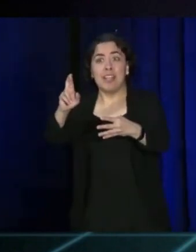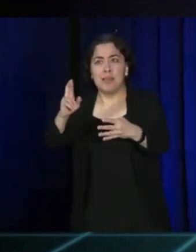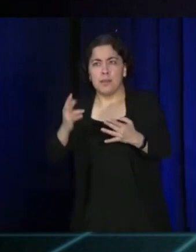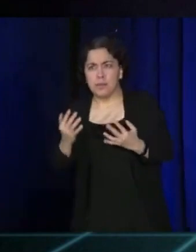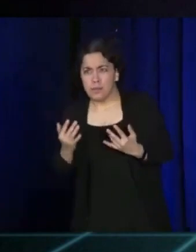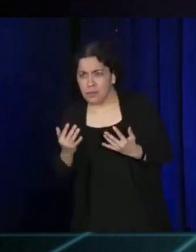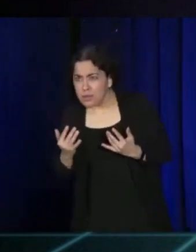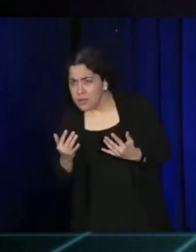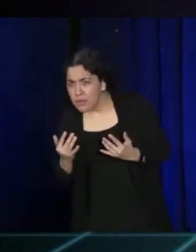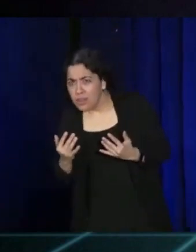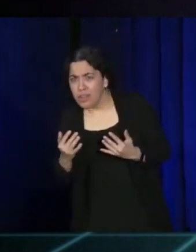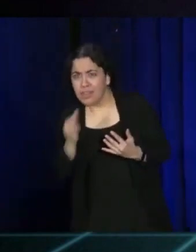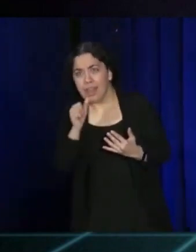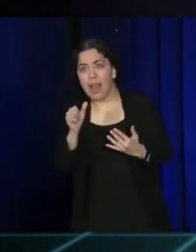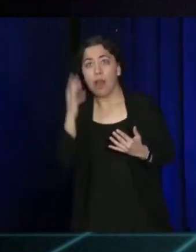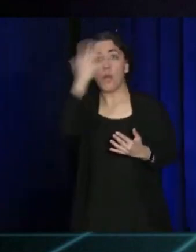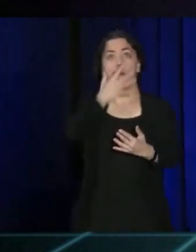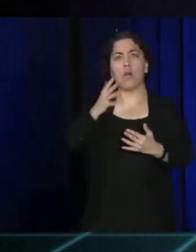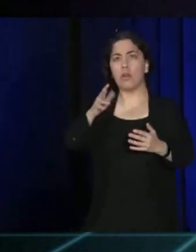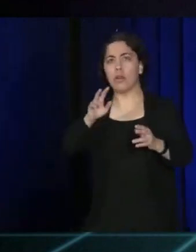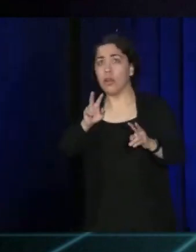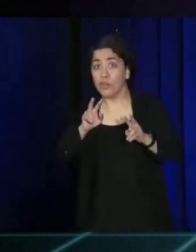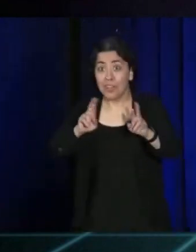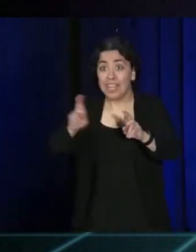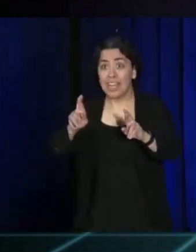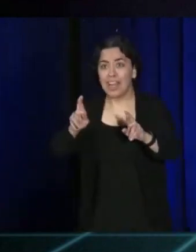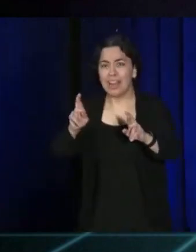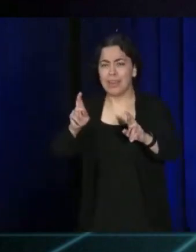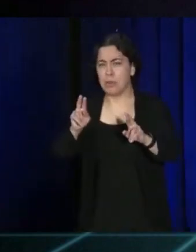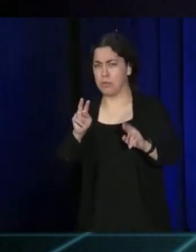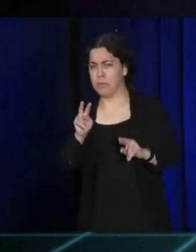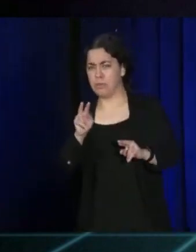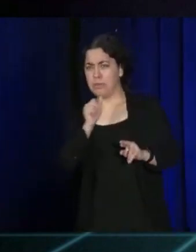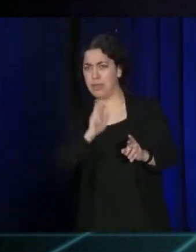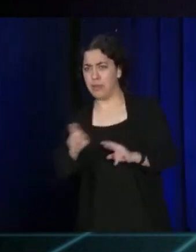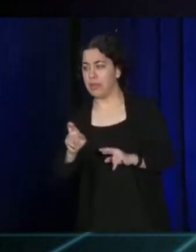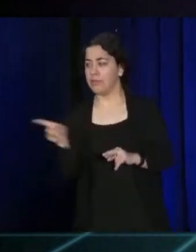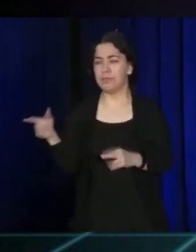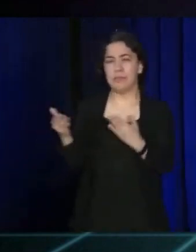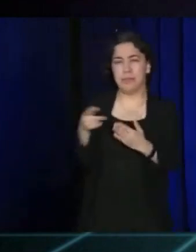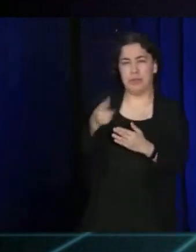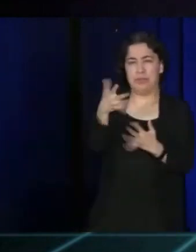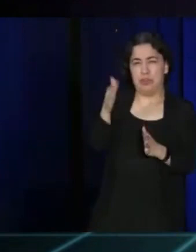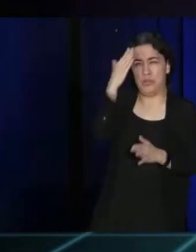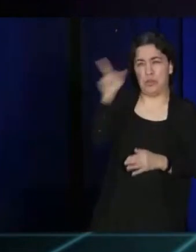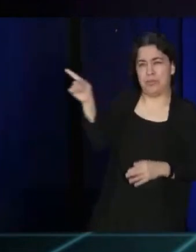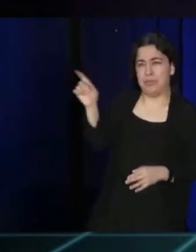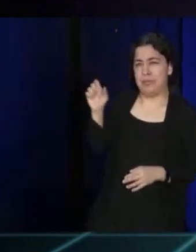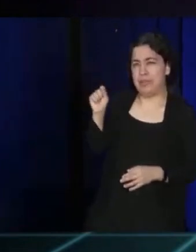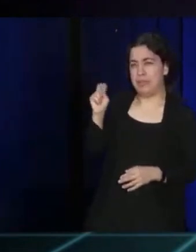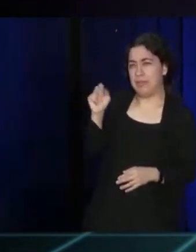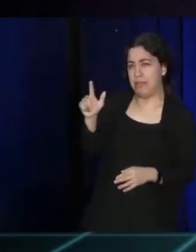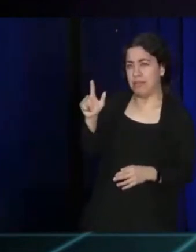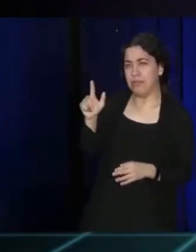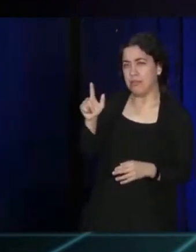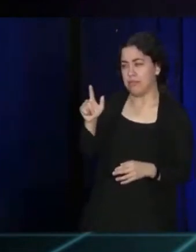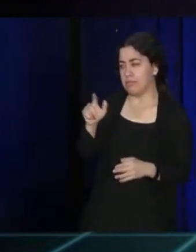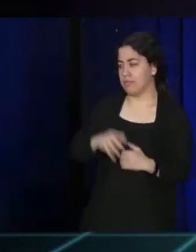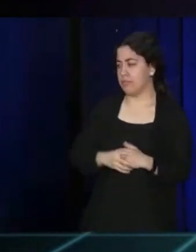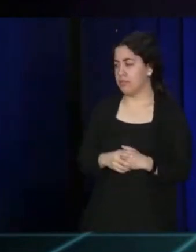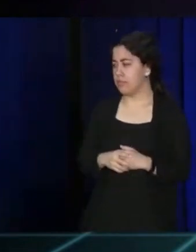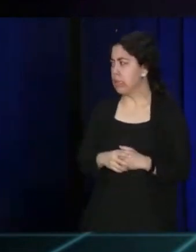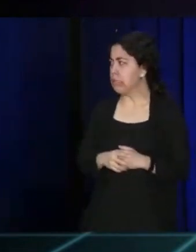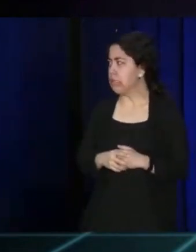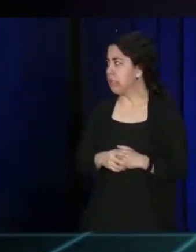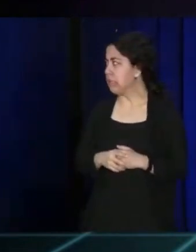And that reminds me of this SNL sketch that you might be familiar with. Oh no, I am plugged in to